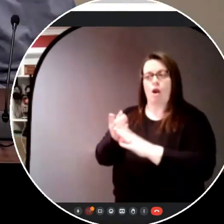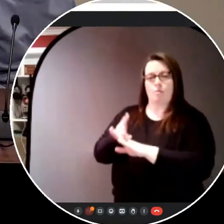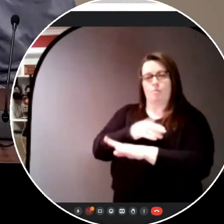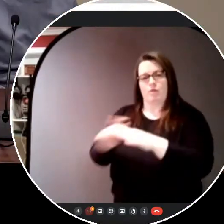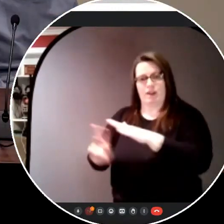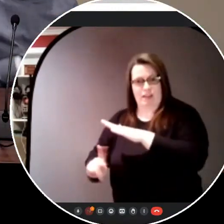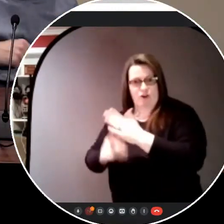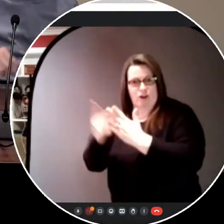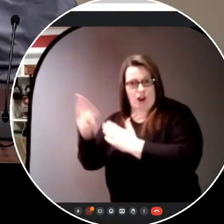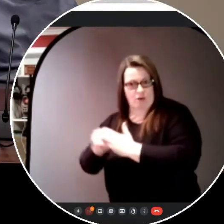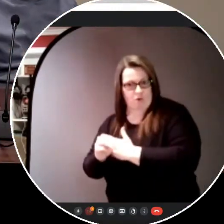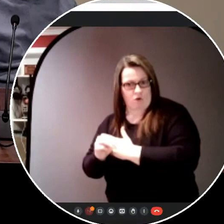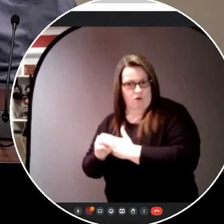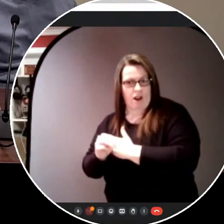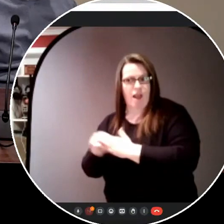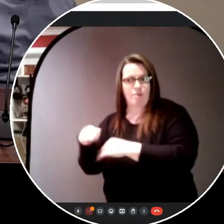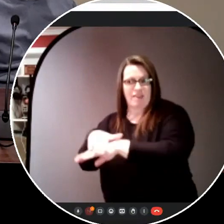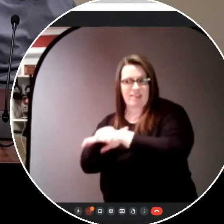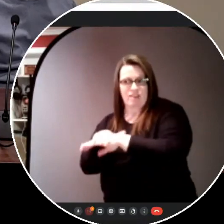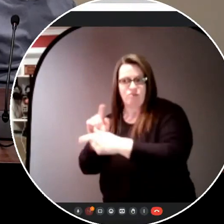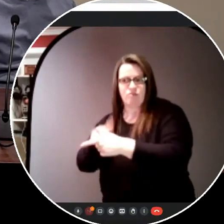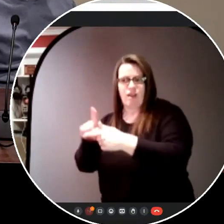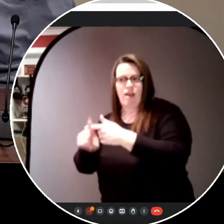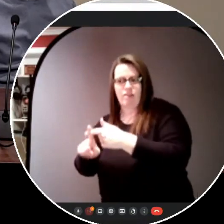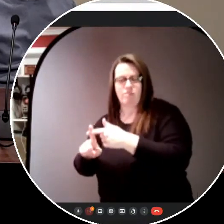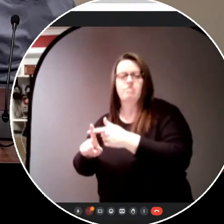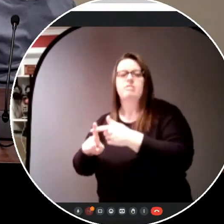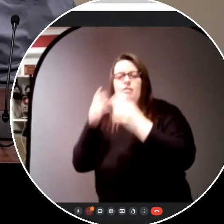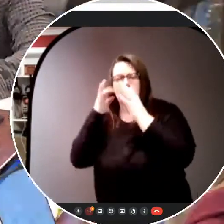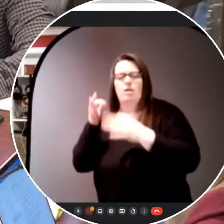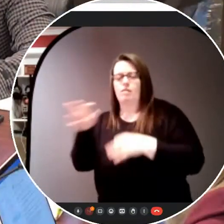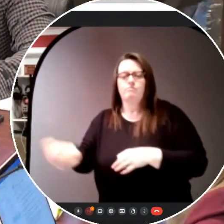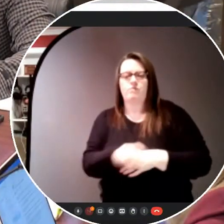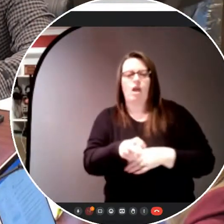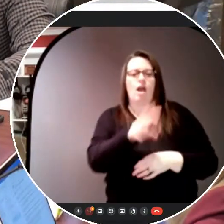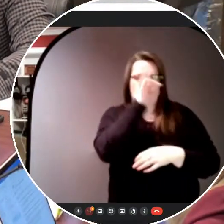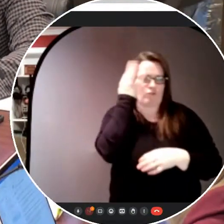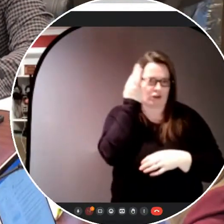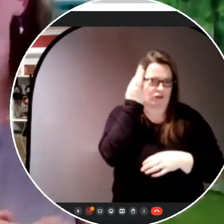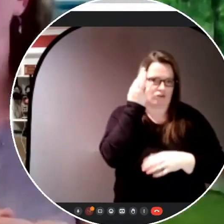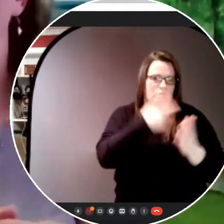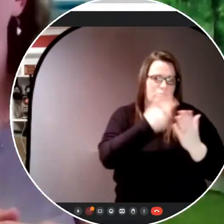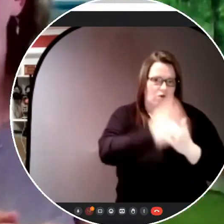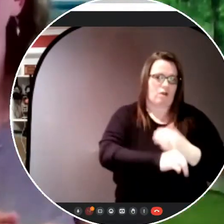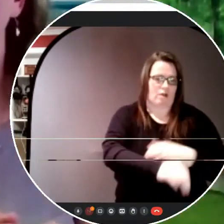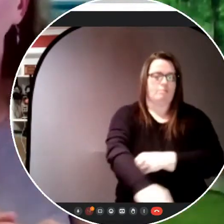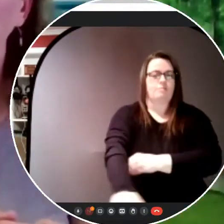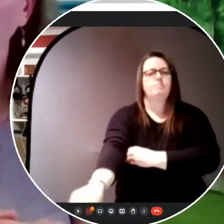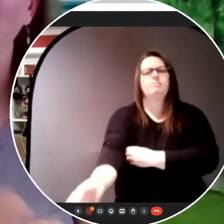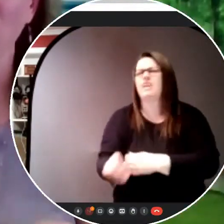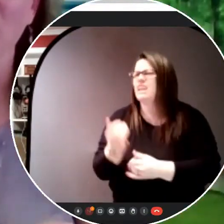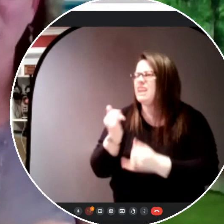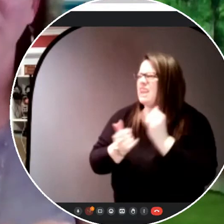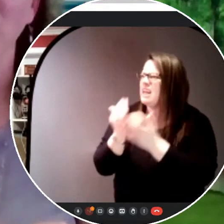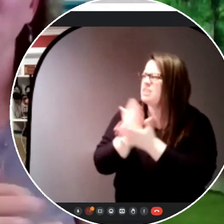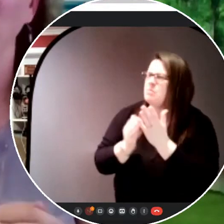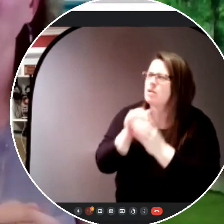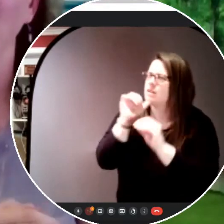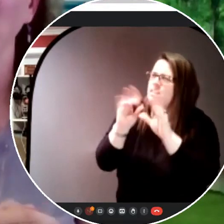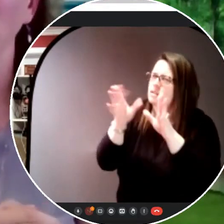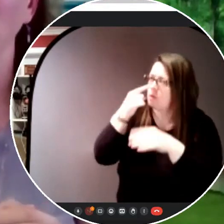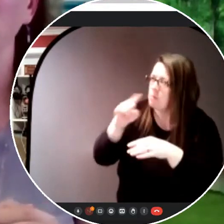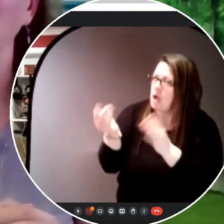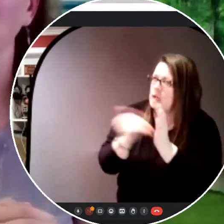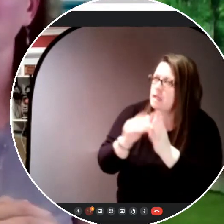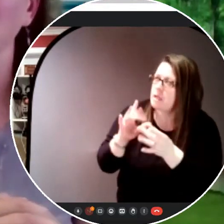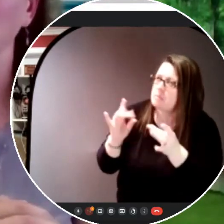We just missed that last point. Can you just repeat that last little part there? We missed that last part. I know that in the case of